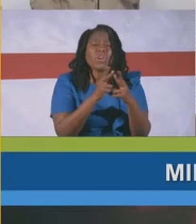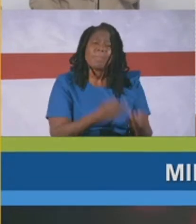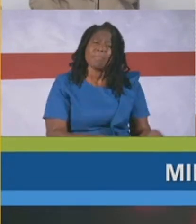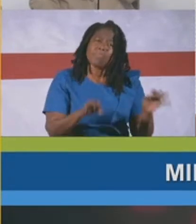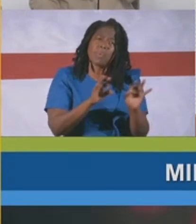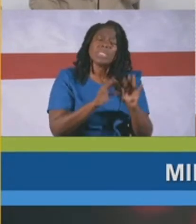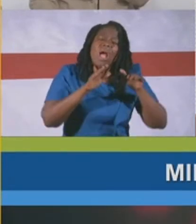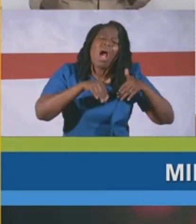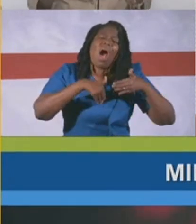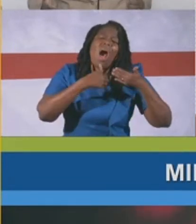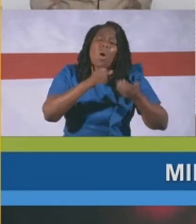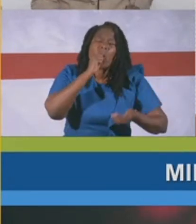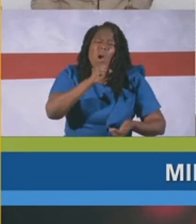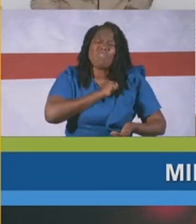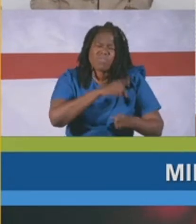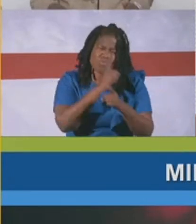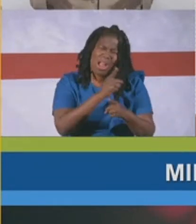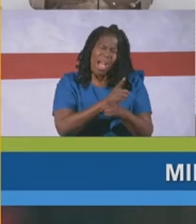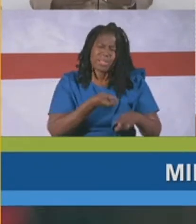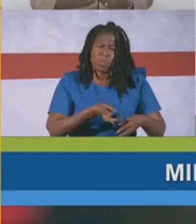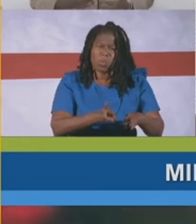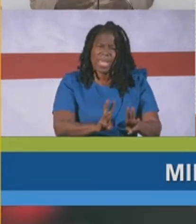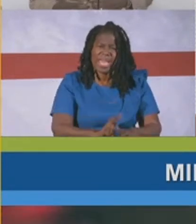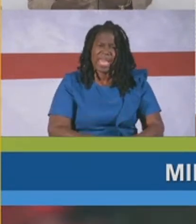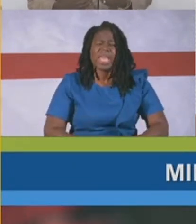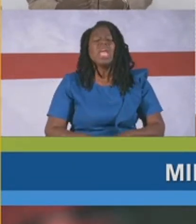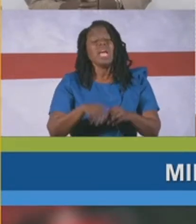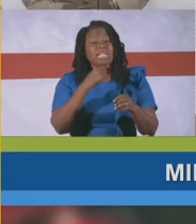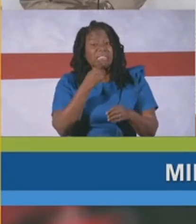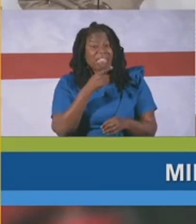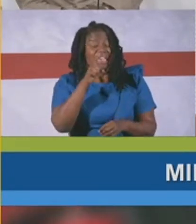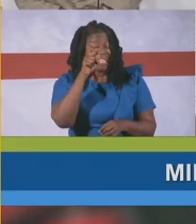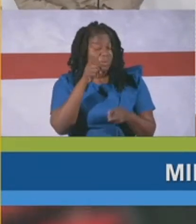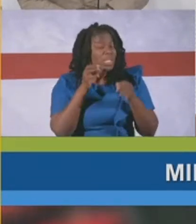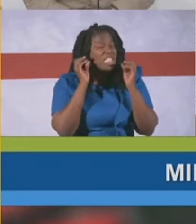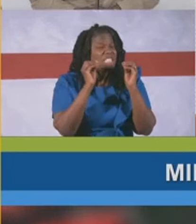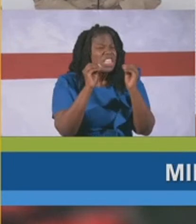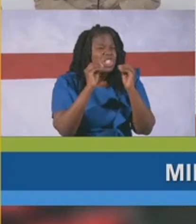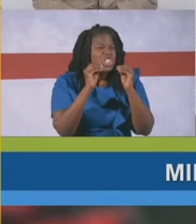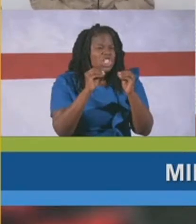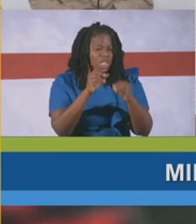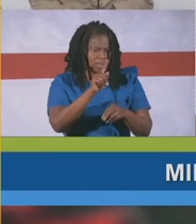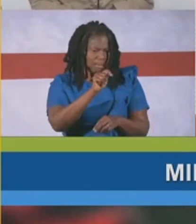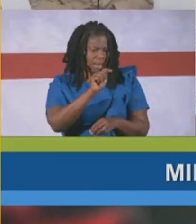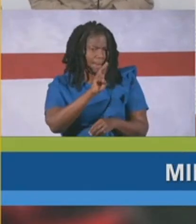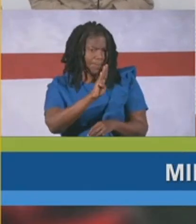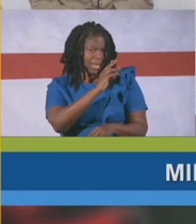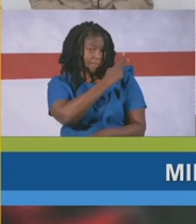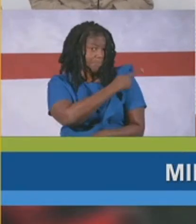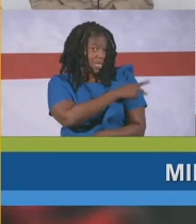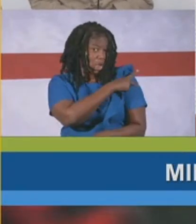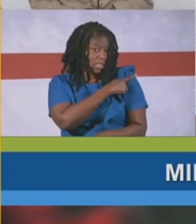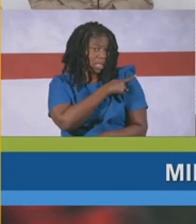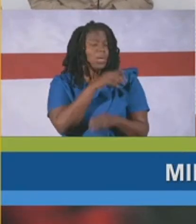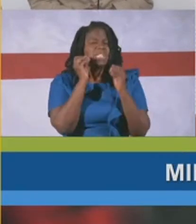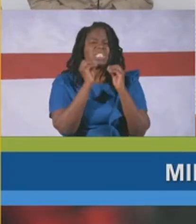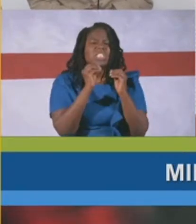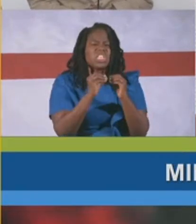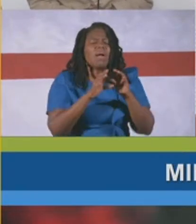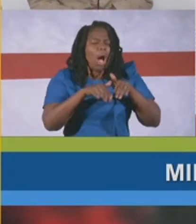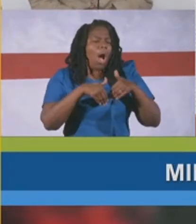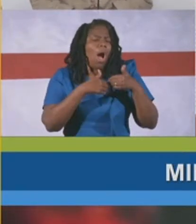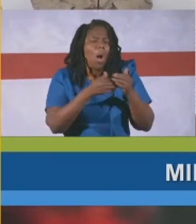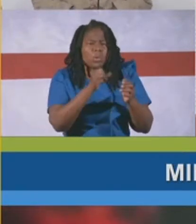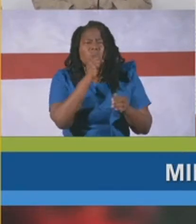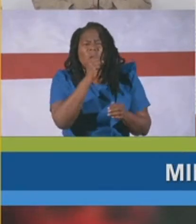important for patients who have TB. We tell them to cough a particular way, and we expect that that will help to control the spread of